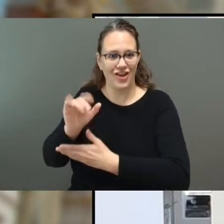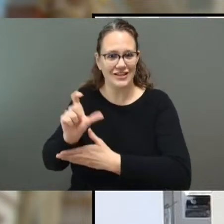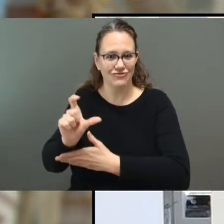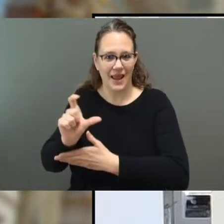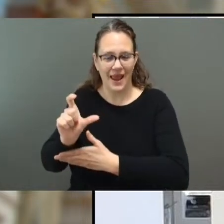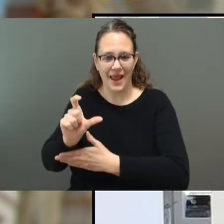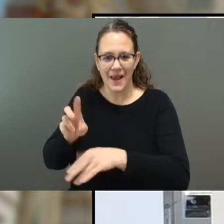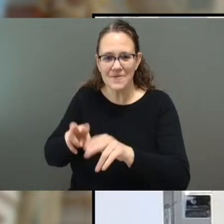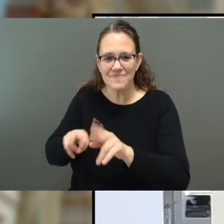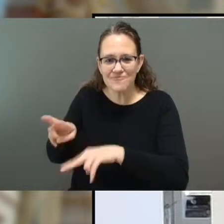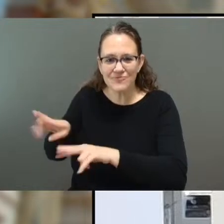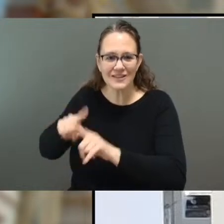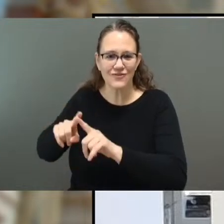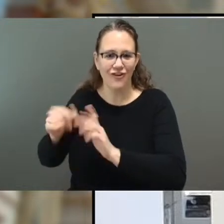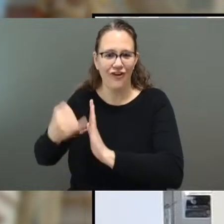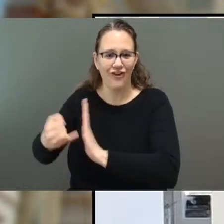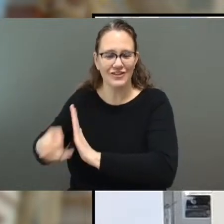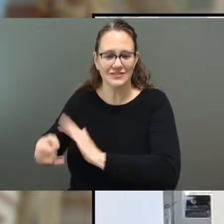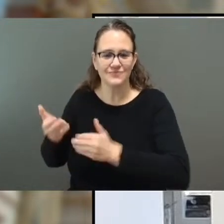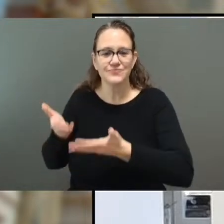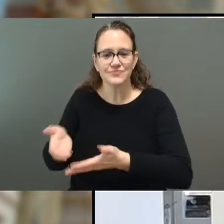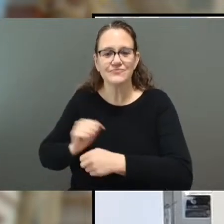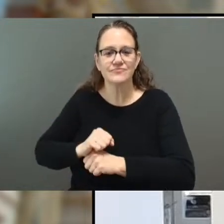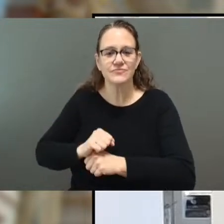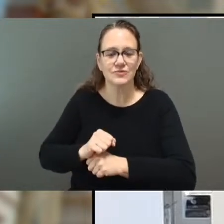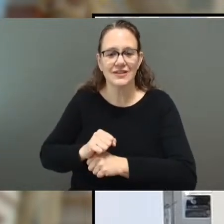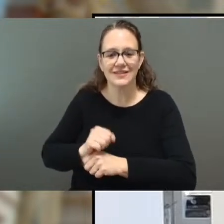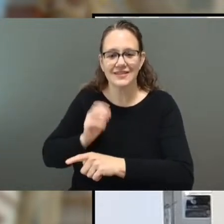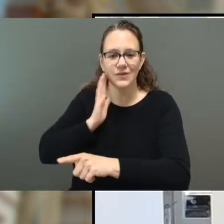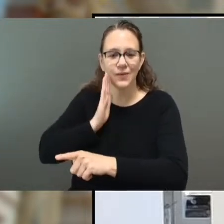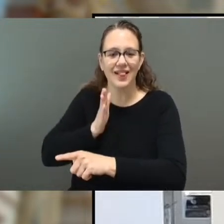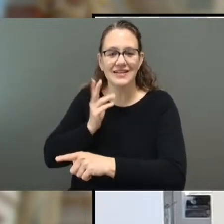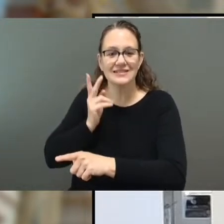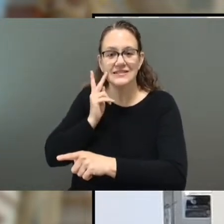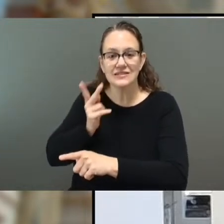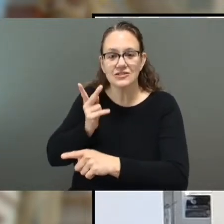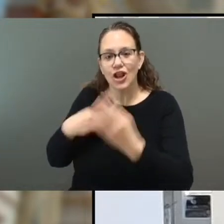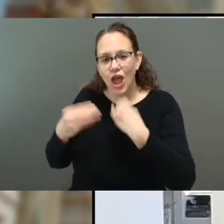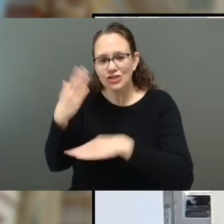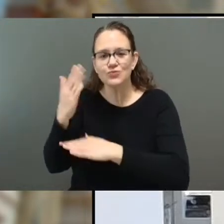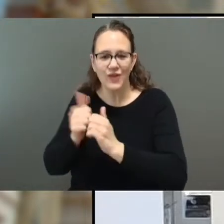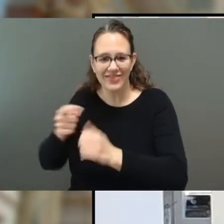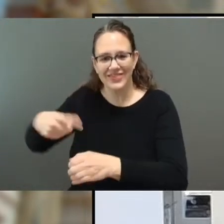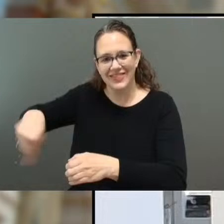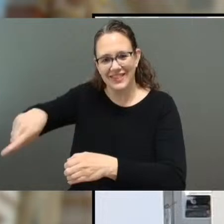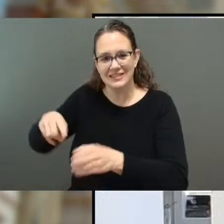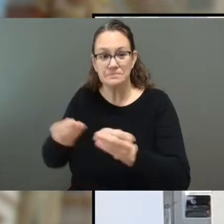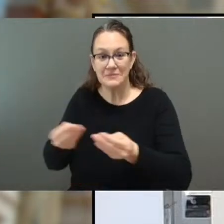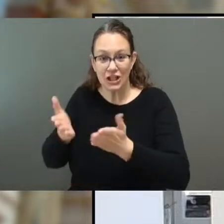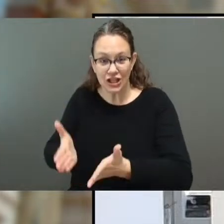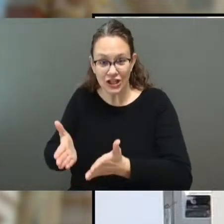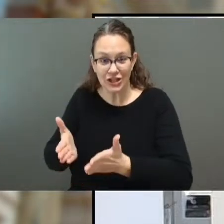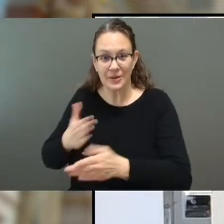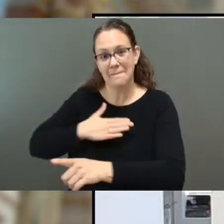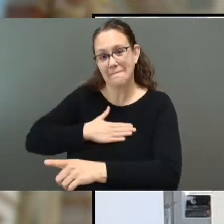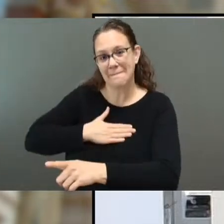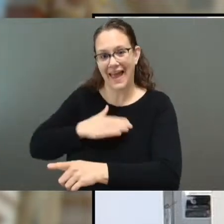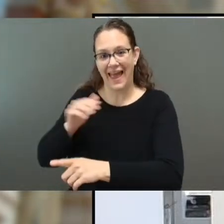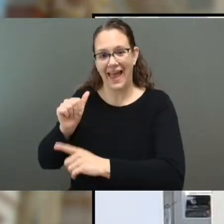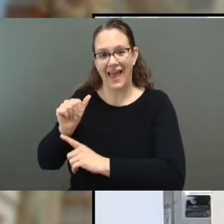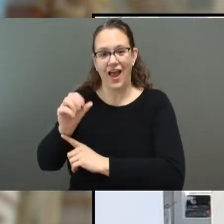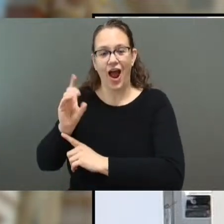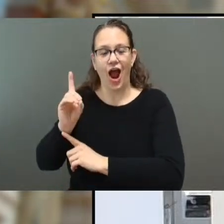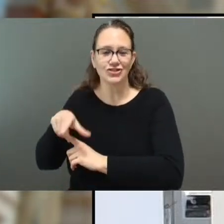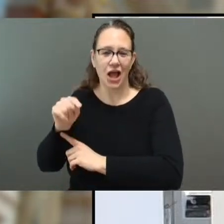family, my adopted dad, the Honourable Speaker, for lunch today. So I ask the House please make Chloe and her family very, very welcome.